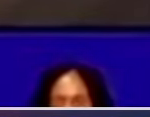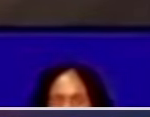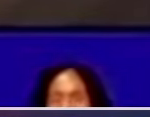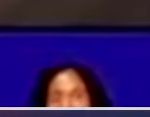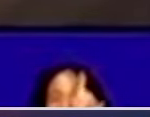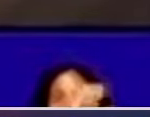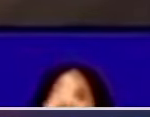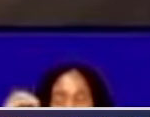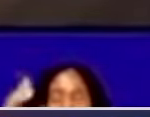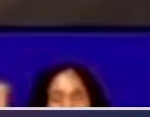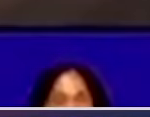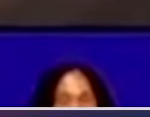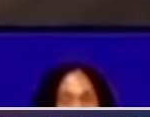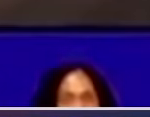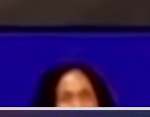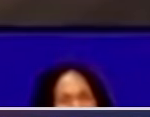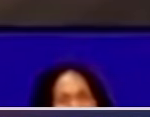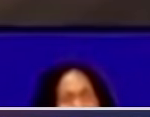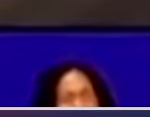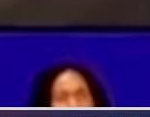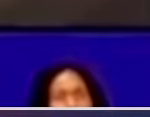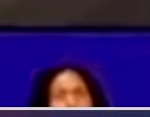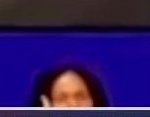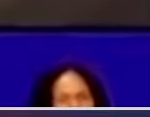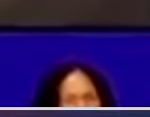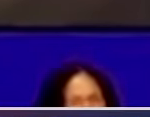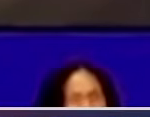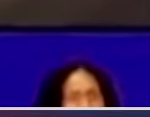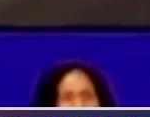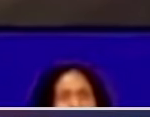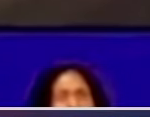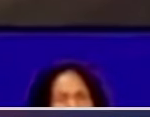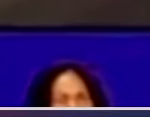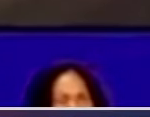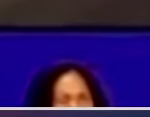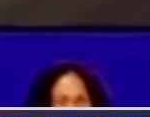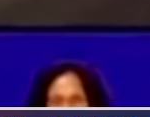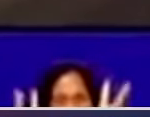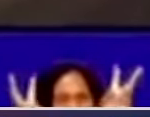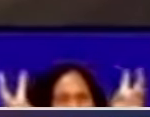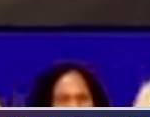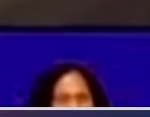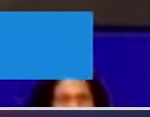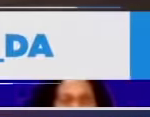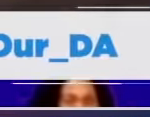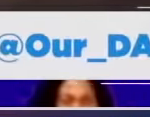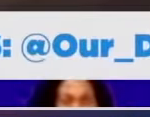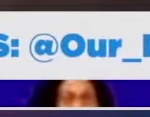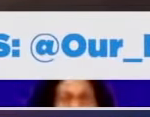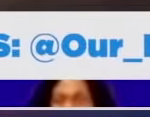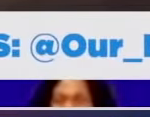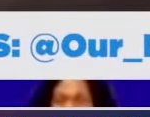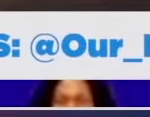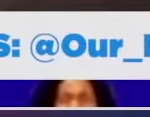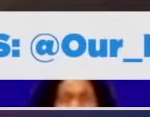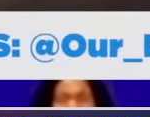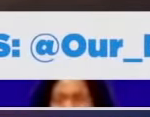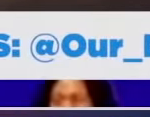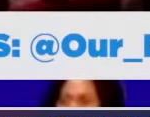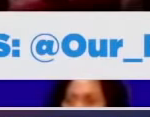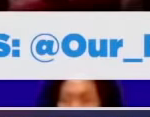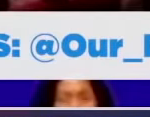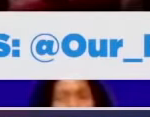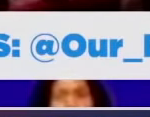our economy, create jobs, and combat hunger, unquote. Now, no one here can argue with that. They're